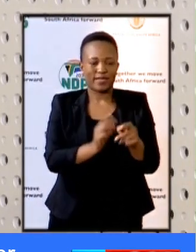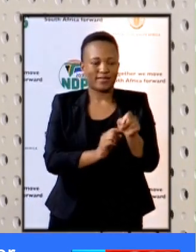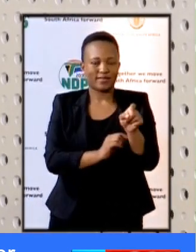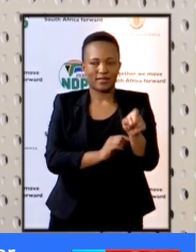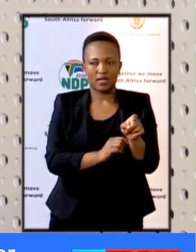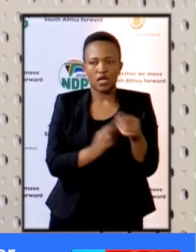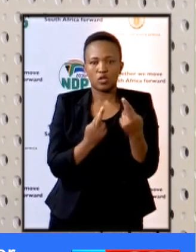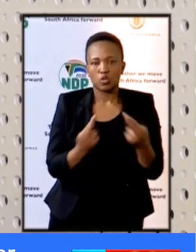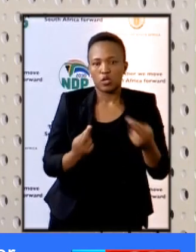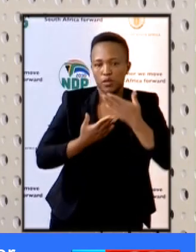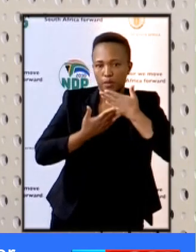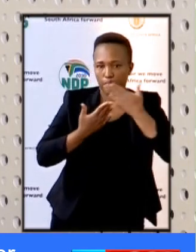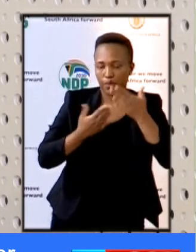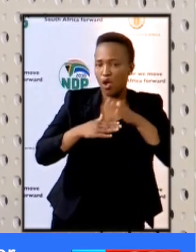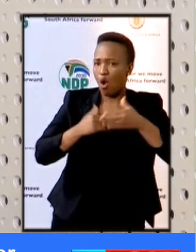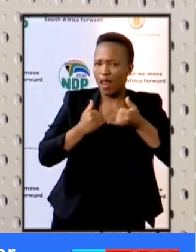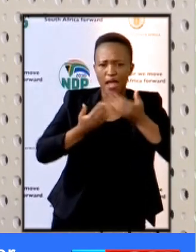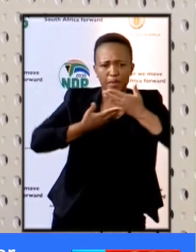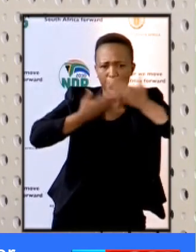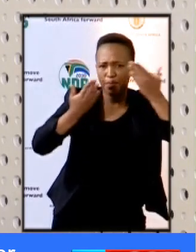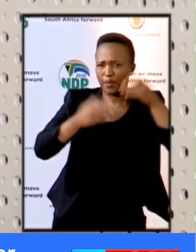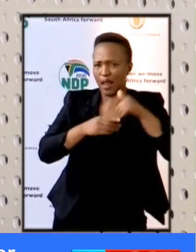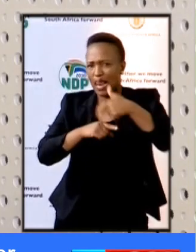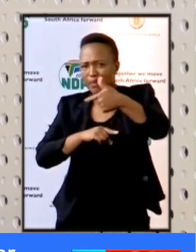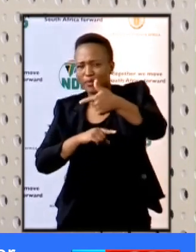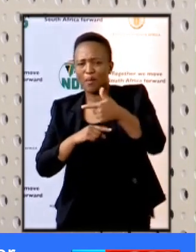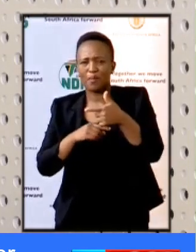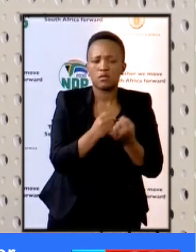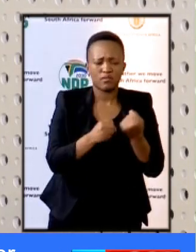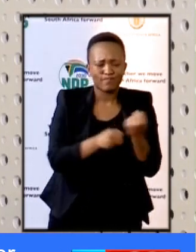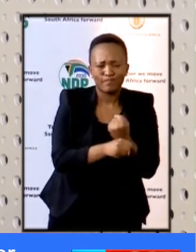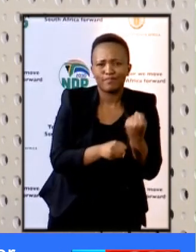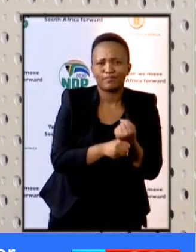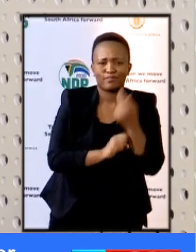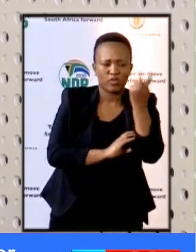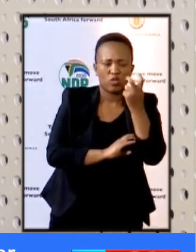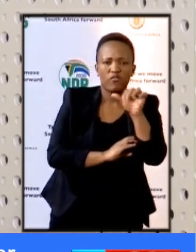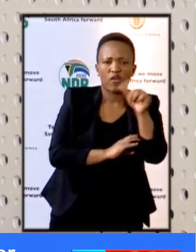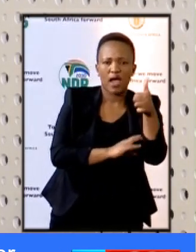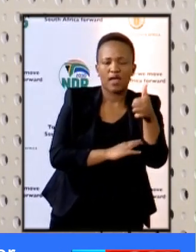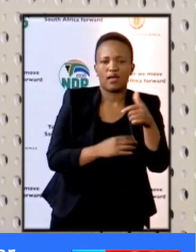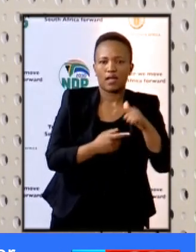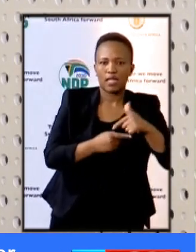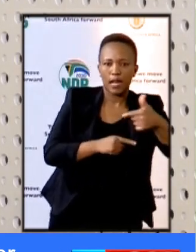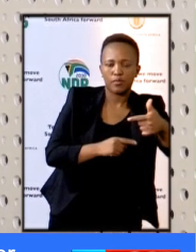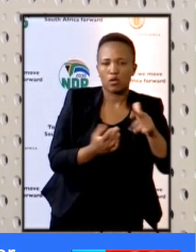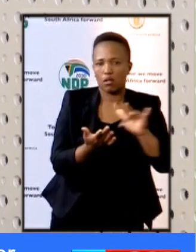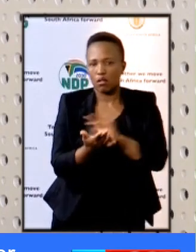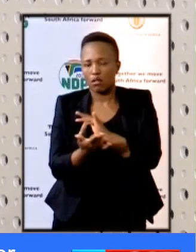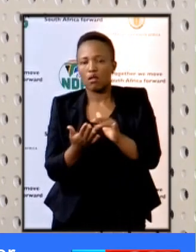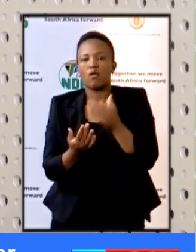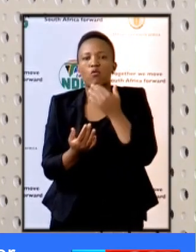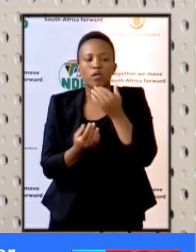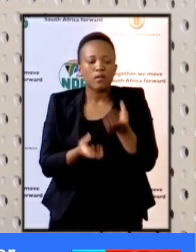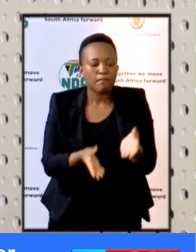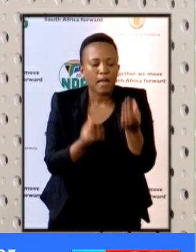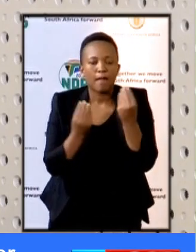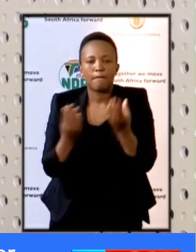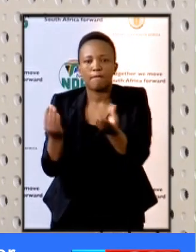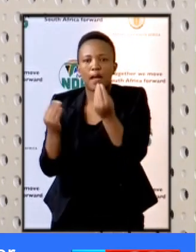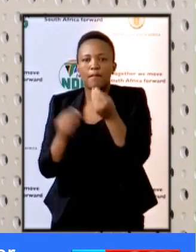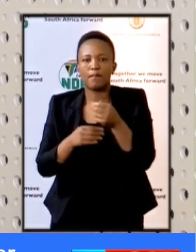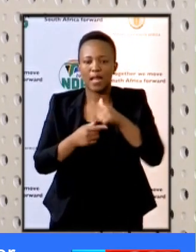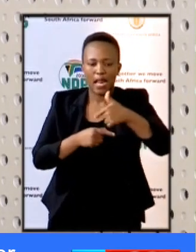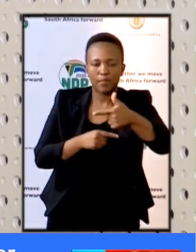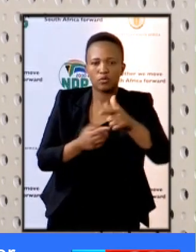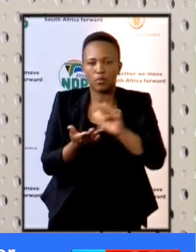work online, and furthermore do not have acquiring devices for all NSFAS students, including